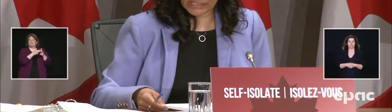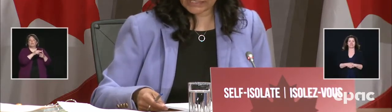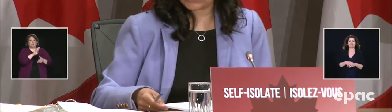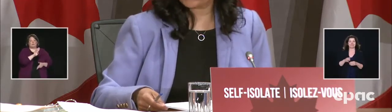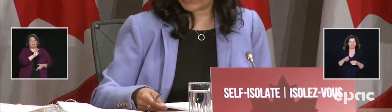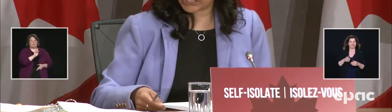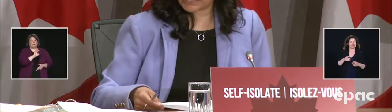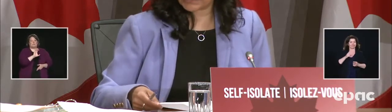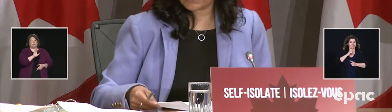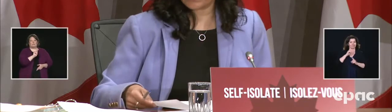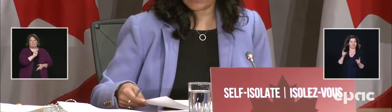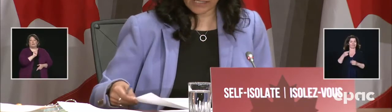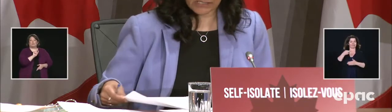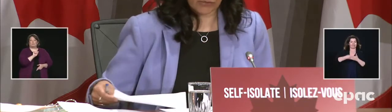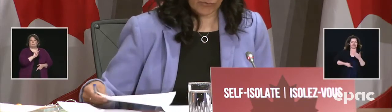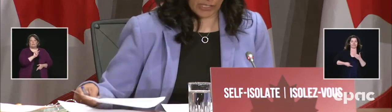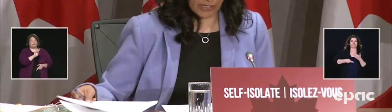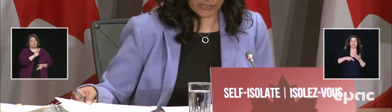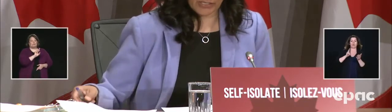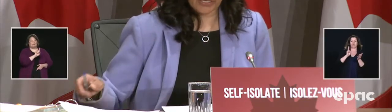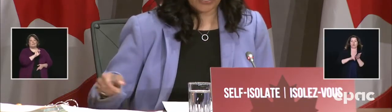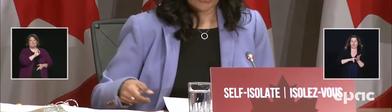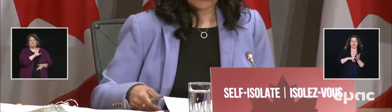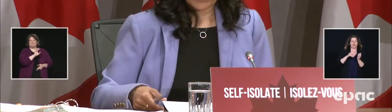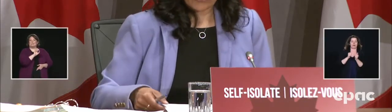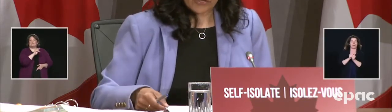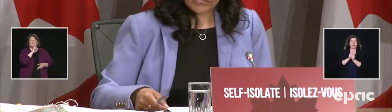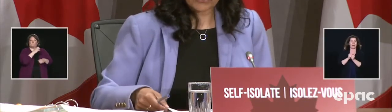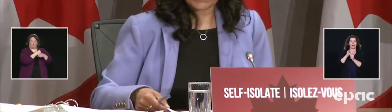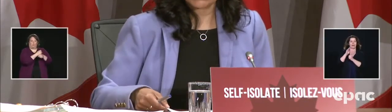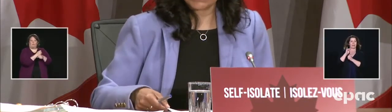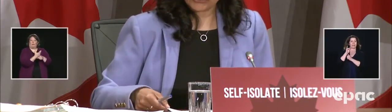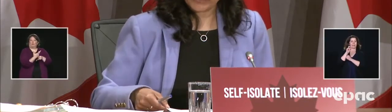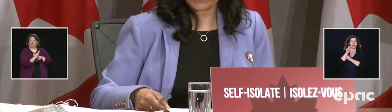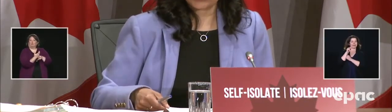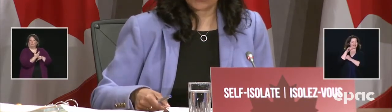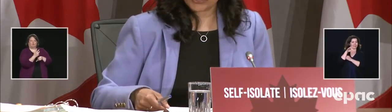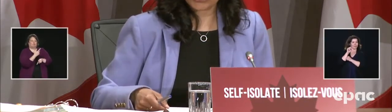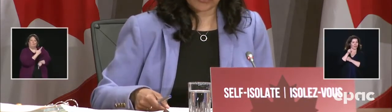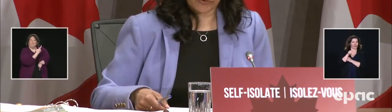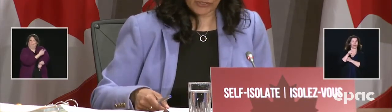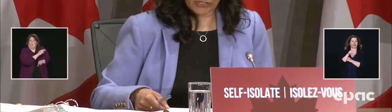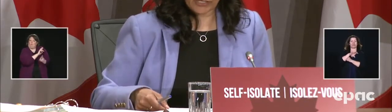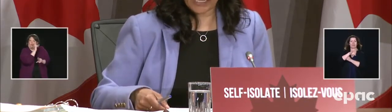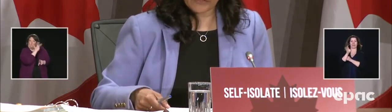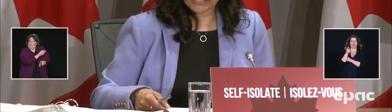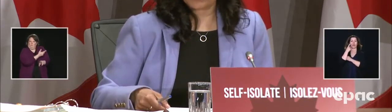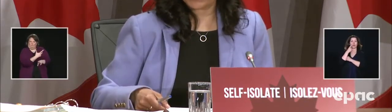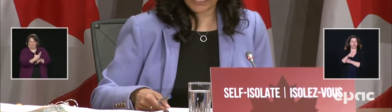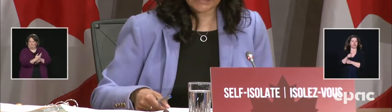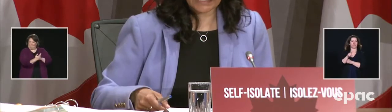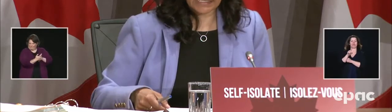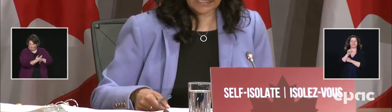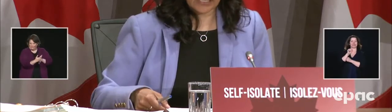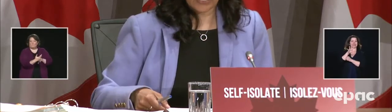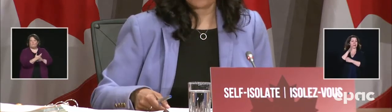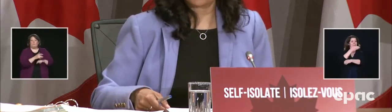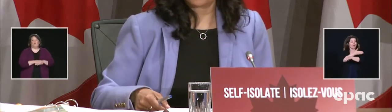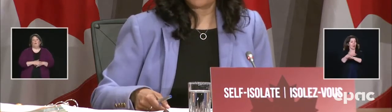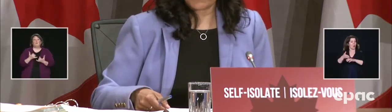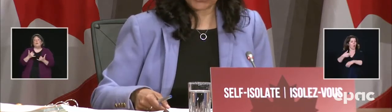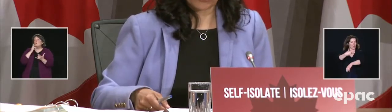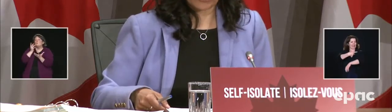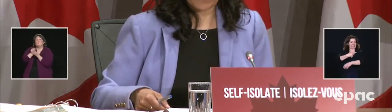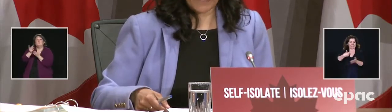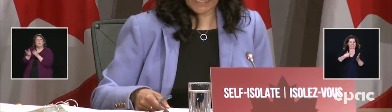37 million syringes in this regard. We are also continuing to work to procure other supplies needed